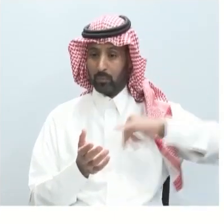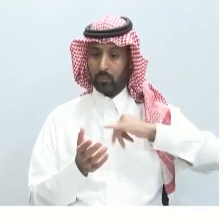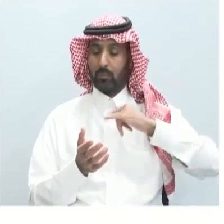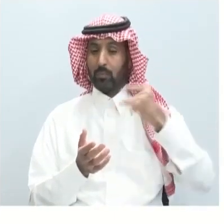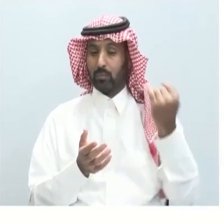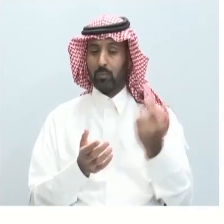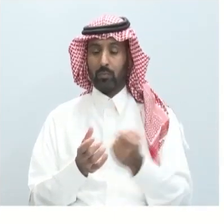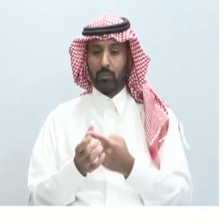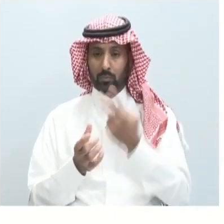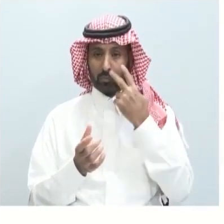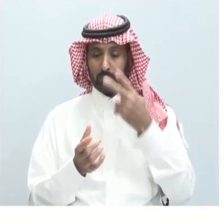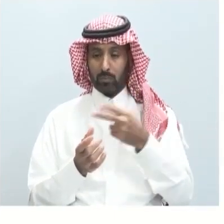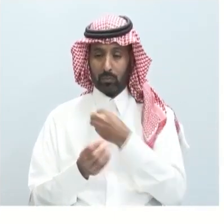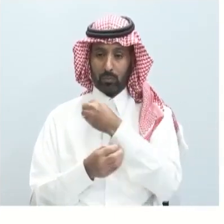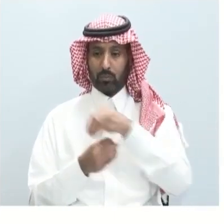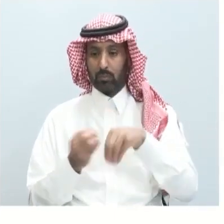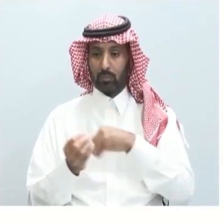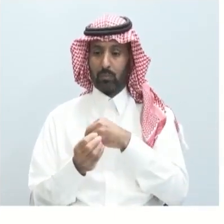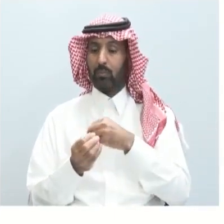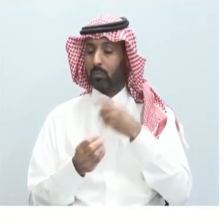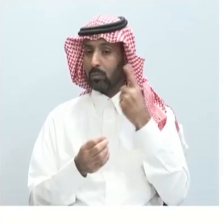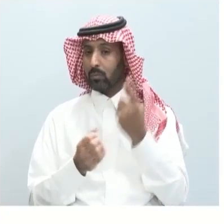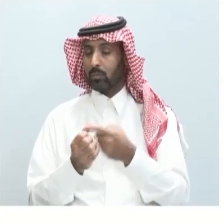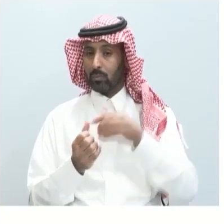You can scan the text for the word visitors.